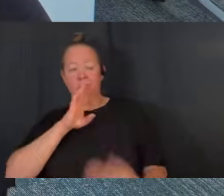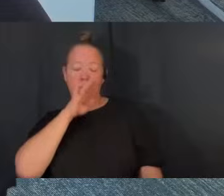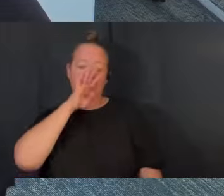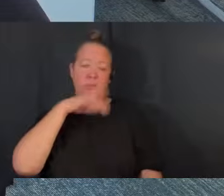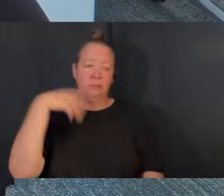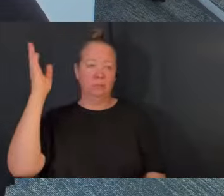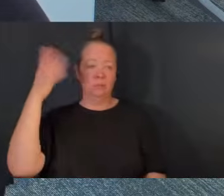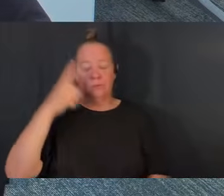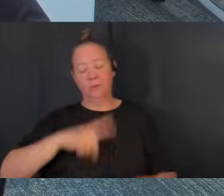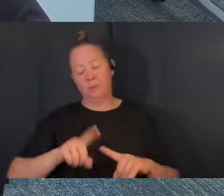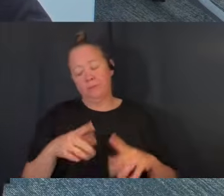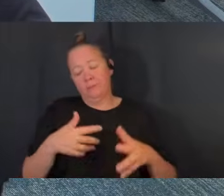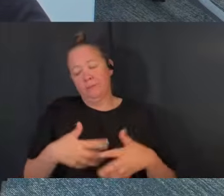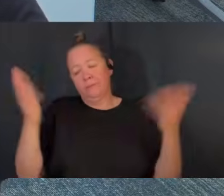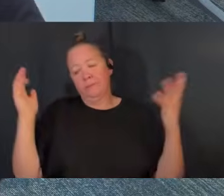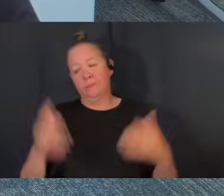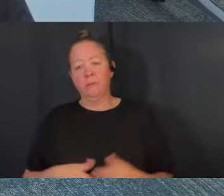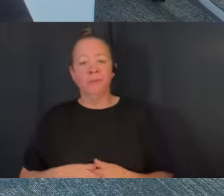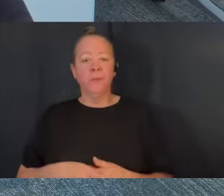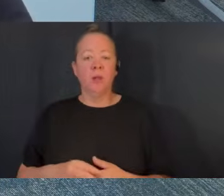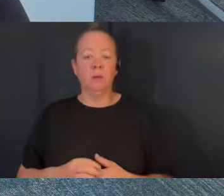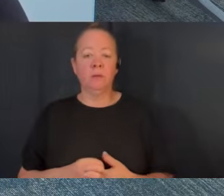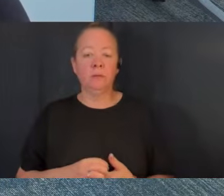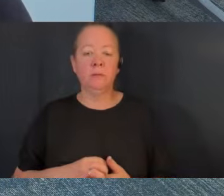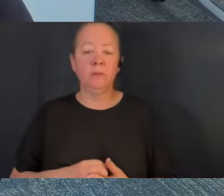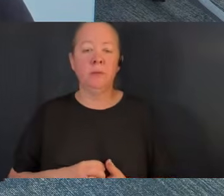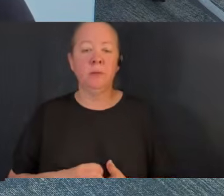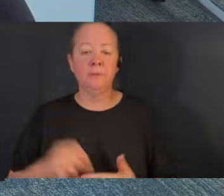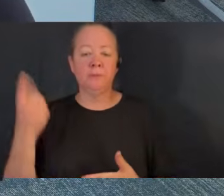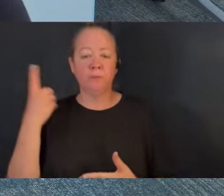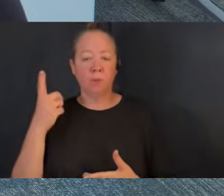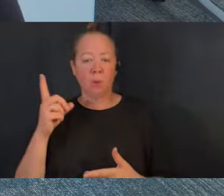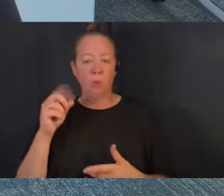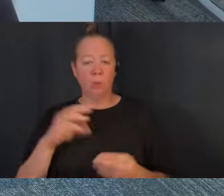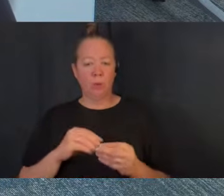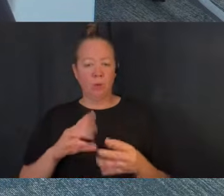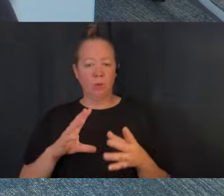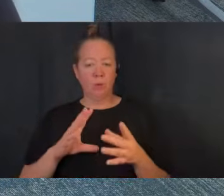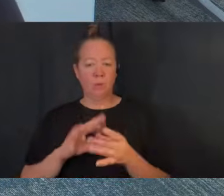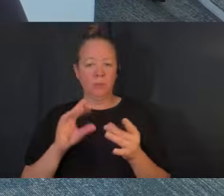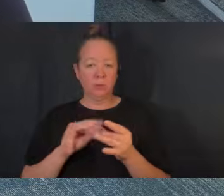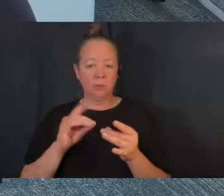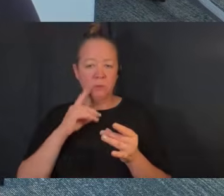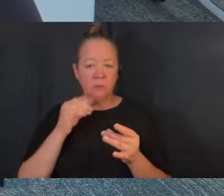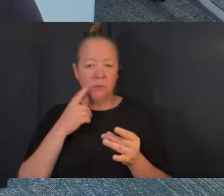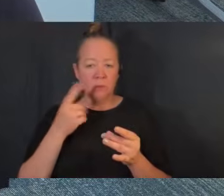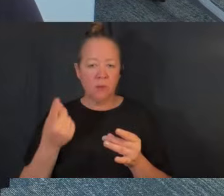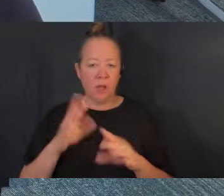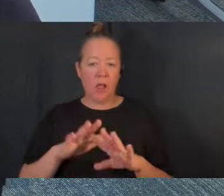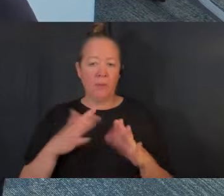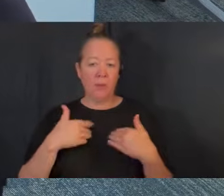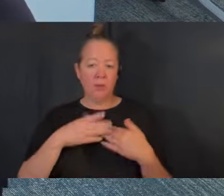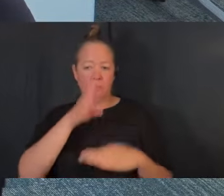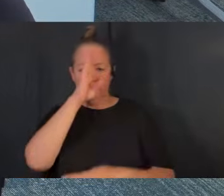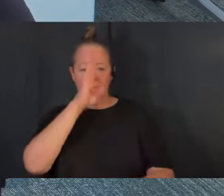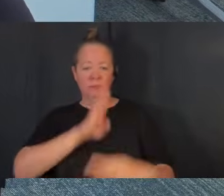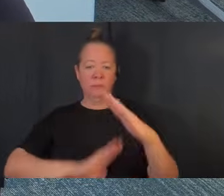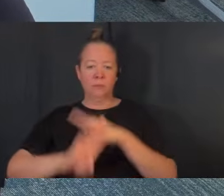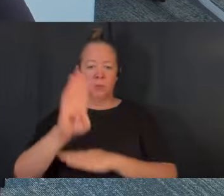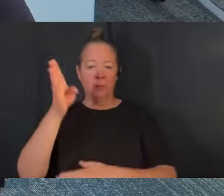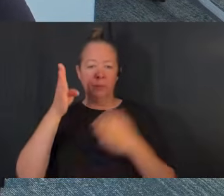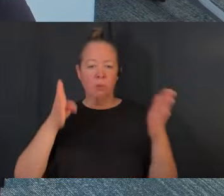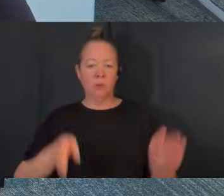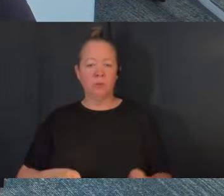of mentioning a modest person who I'm sure doesn't want to have a spotlight put on them, but I will anyway. I want to thank